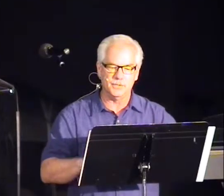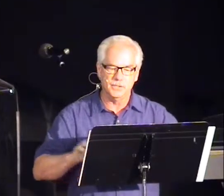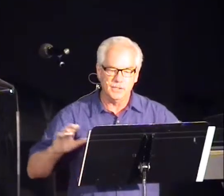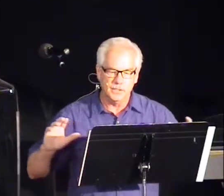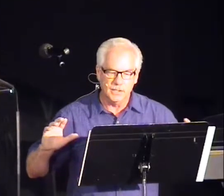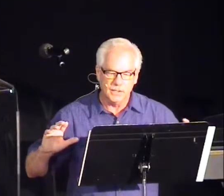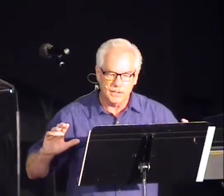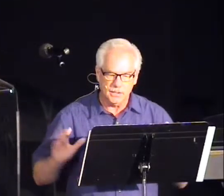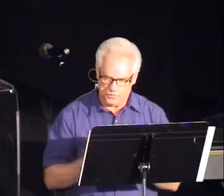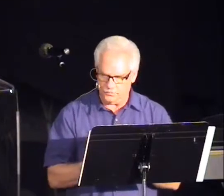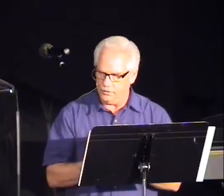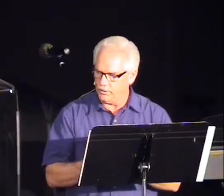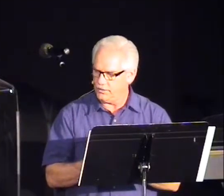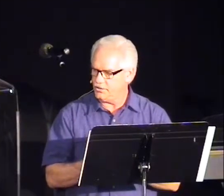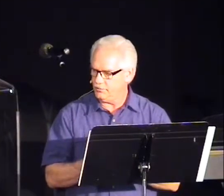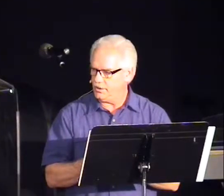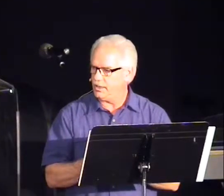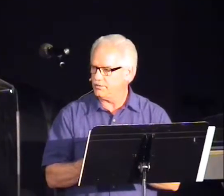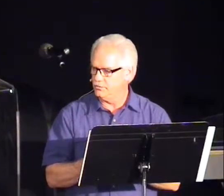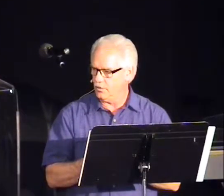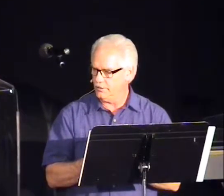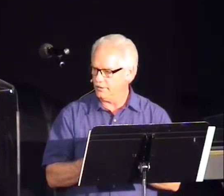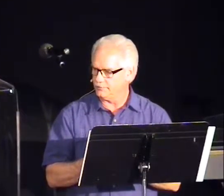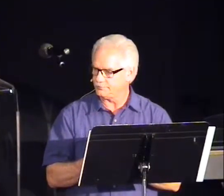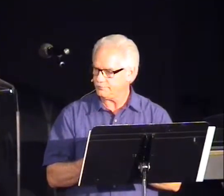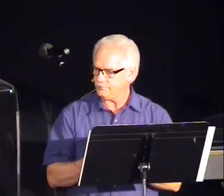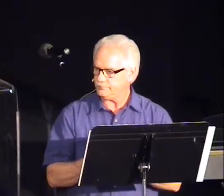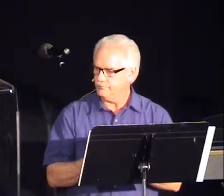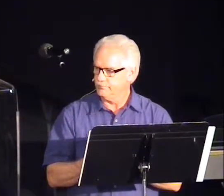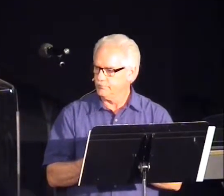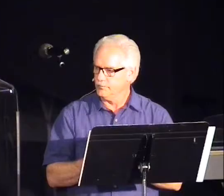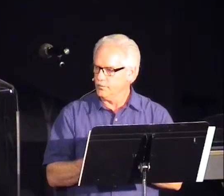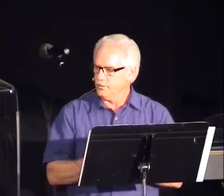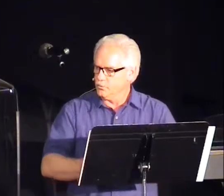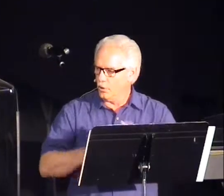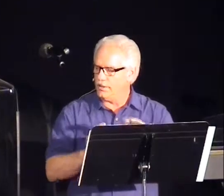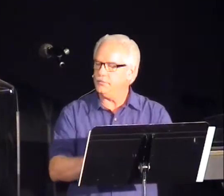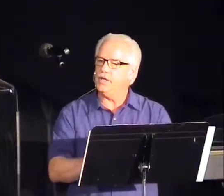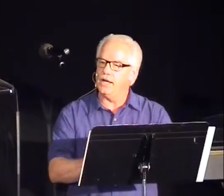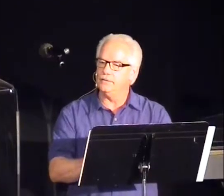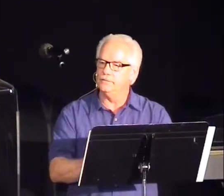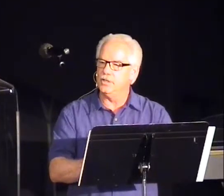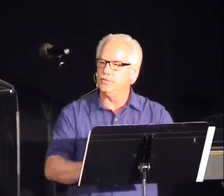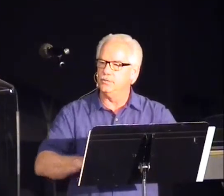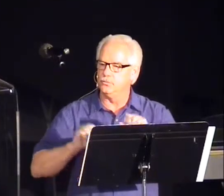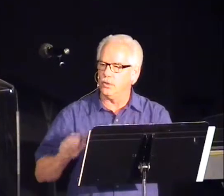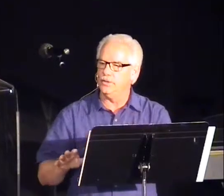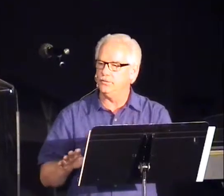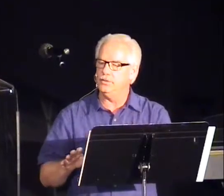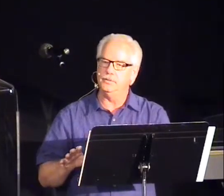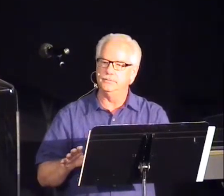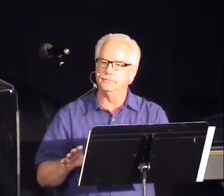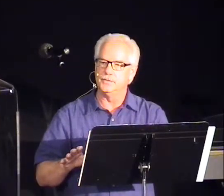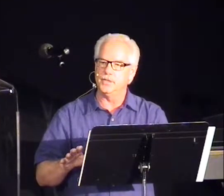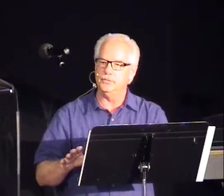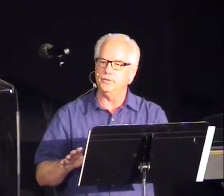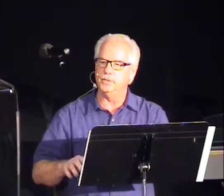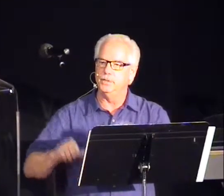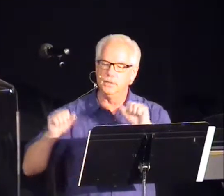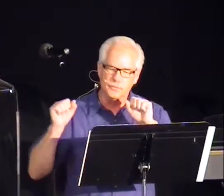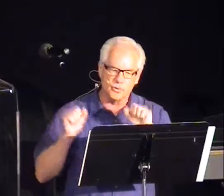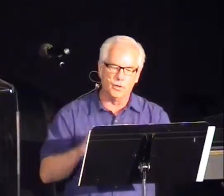desires a relationship with us to draw near. Draw near to God. James says he'll draw near to you. Say